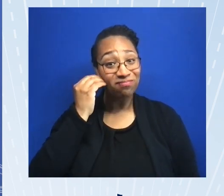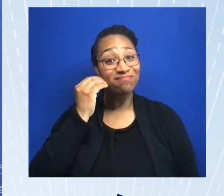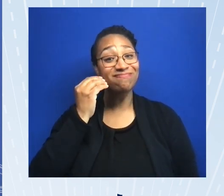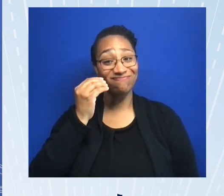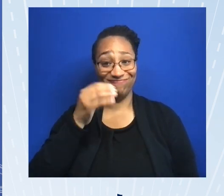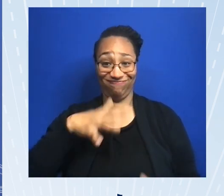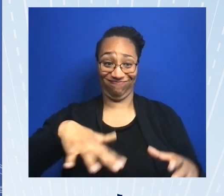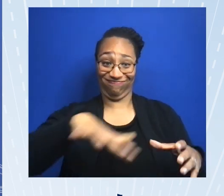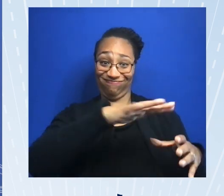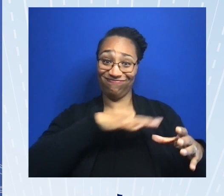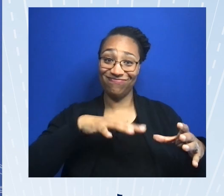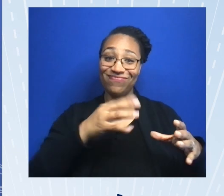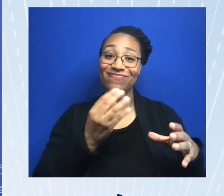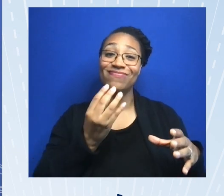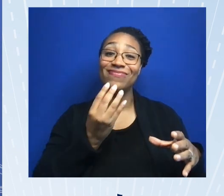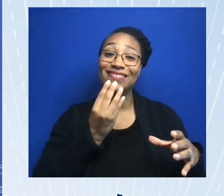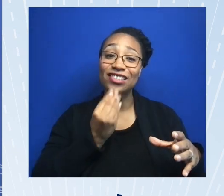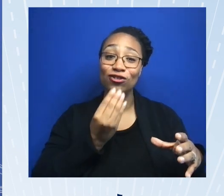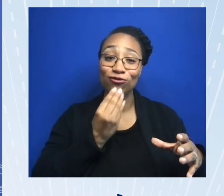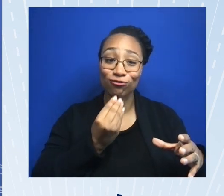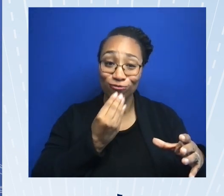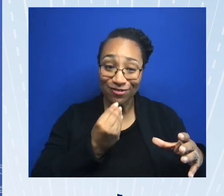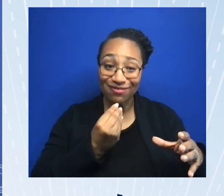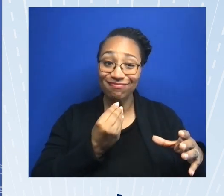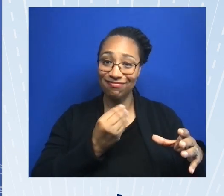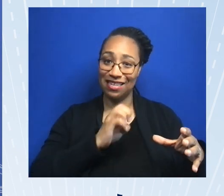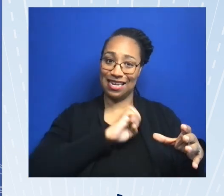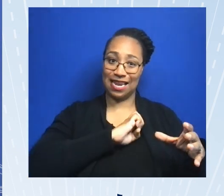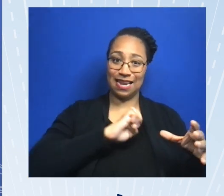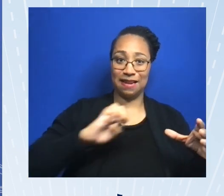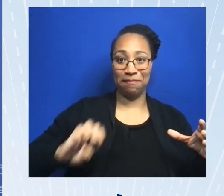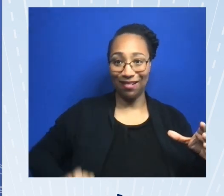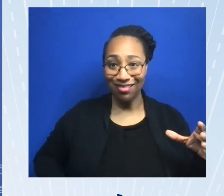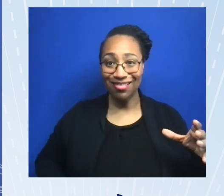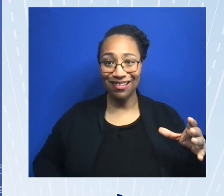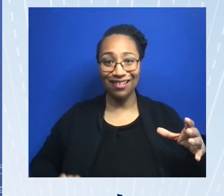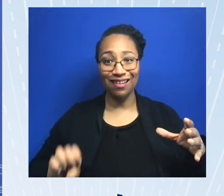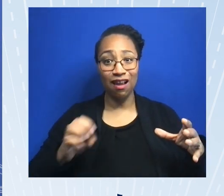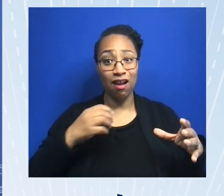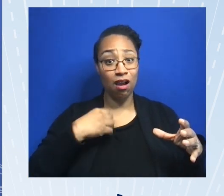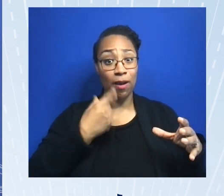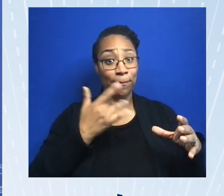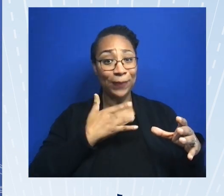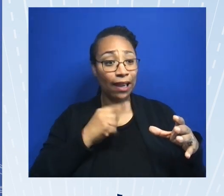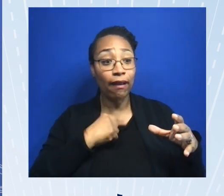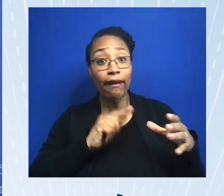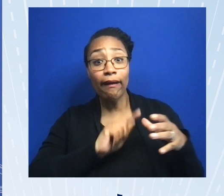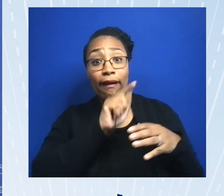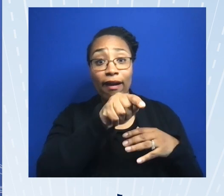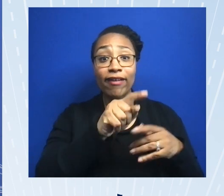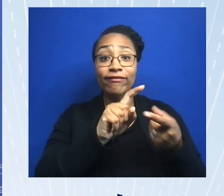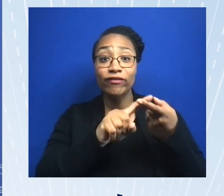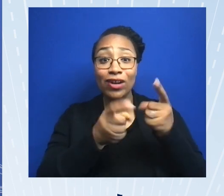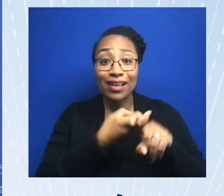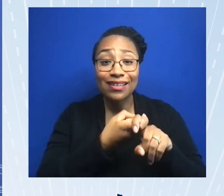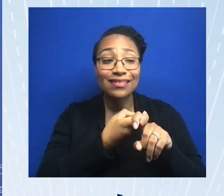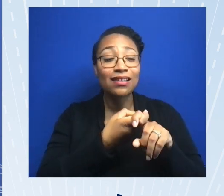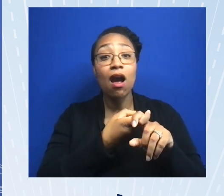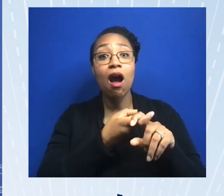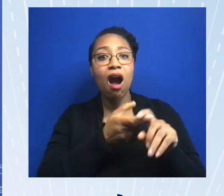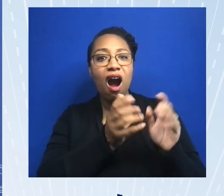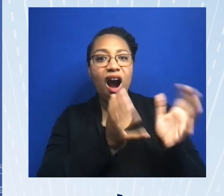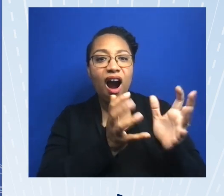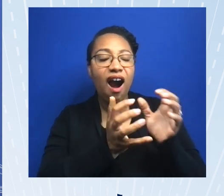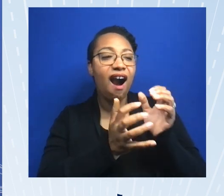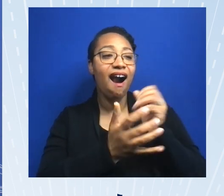and was welcomed at Passover Seders in their homes. I was fortunate to travel with my father and brother to